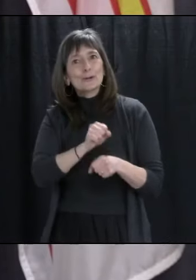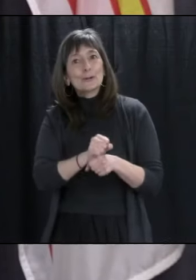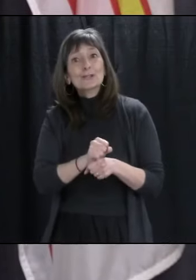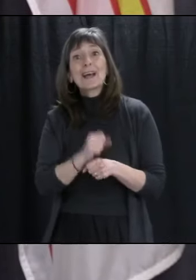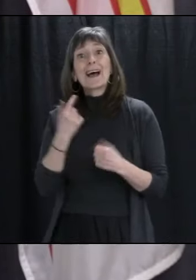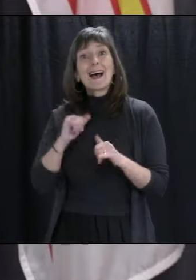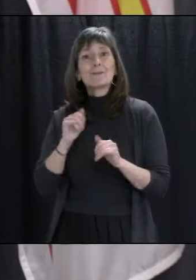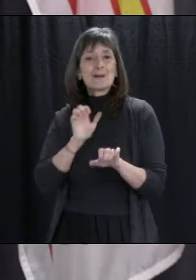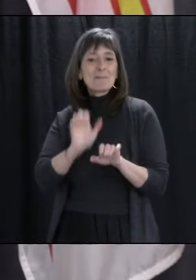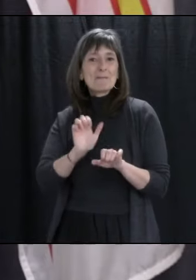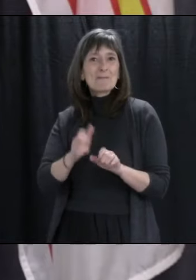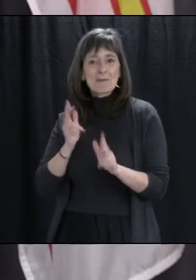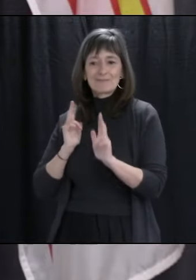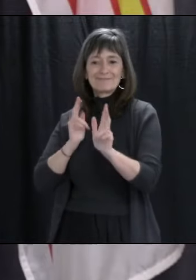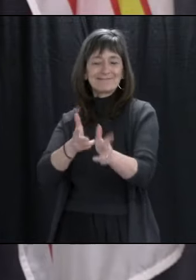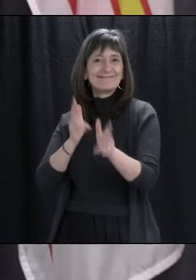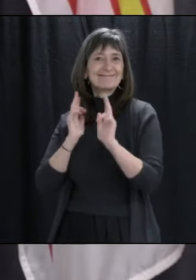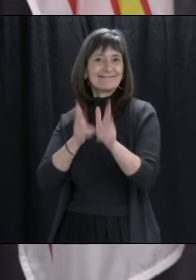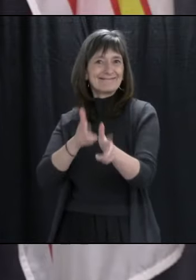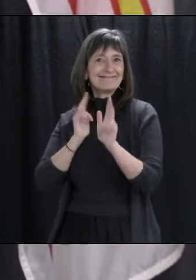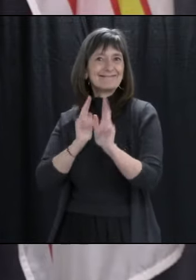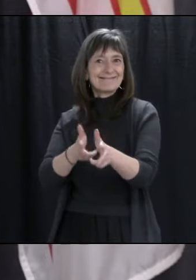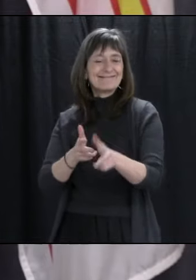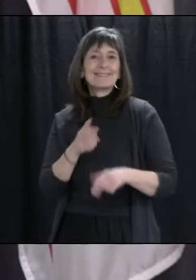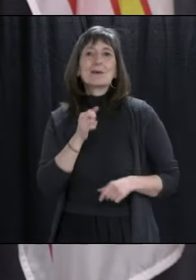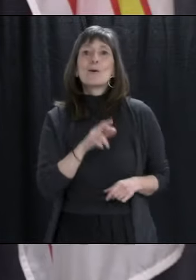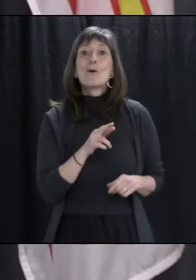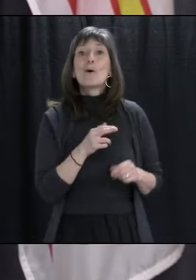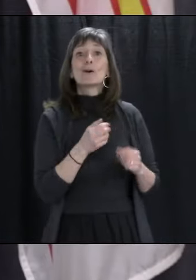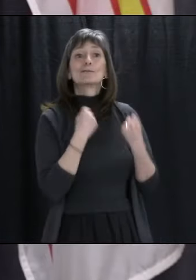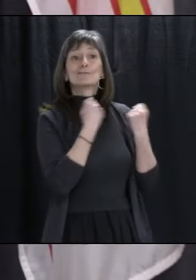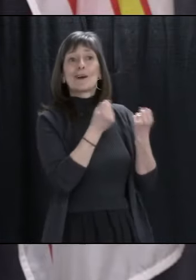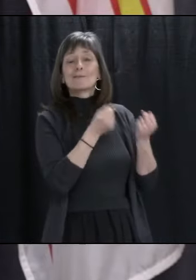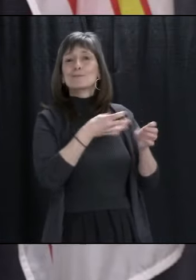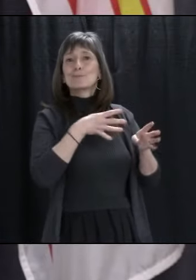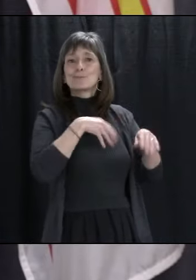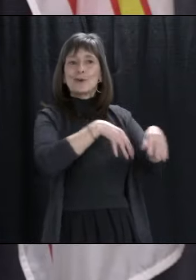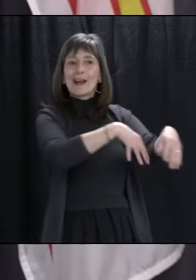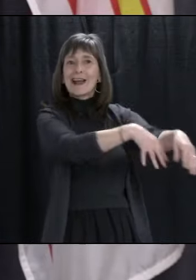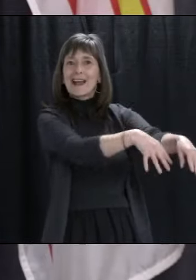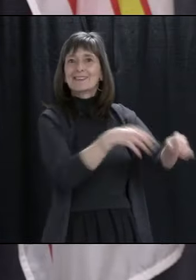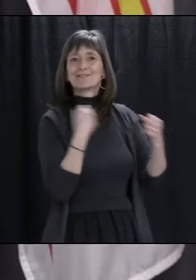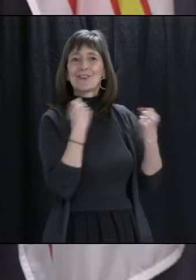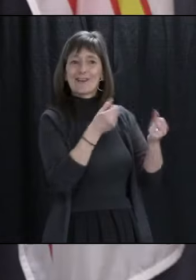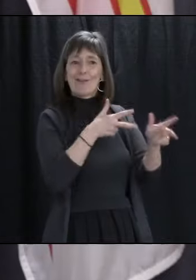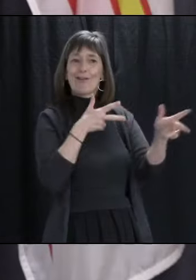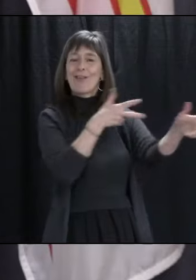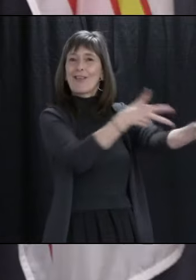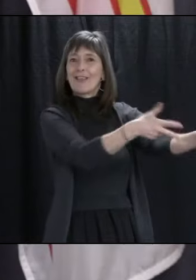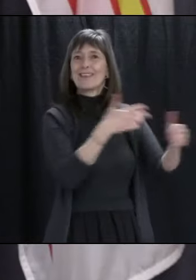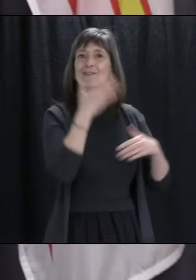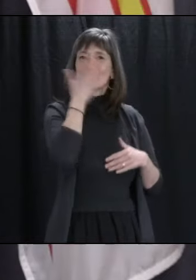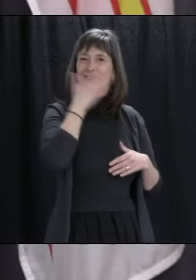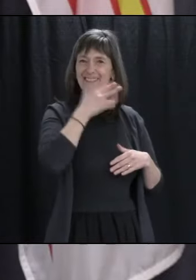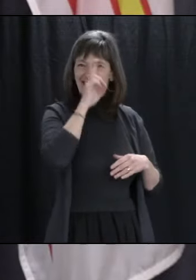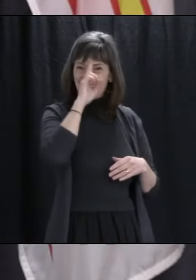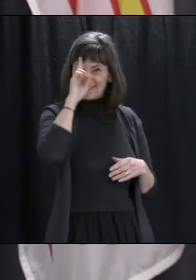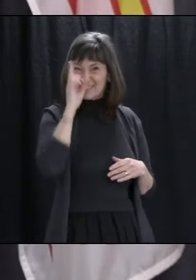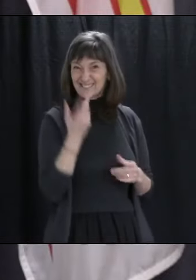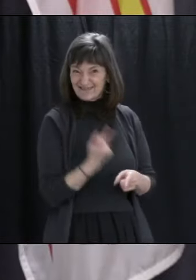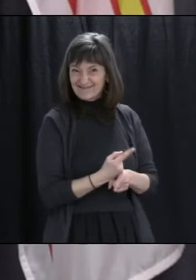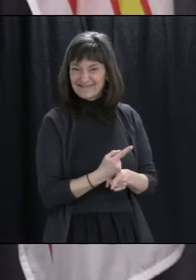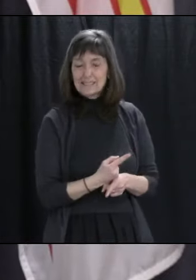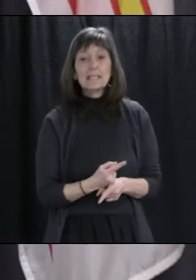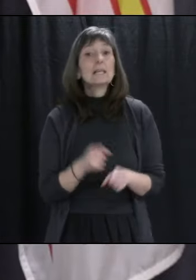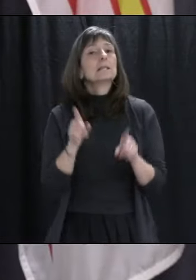their solidarity in support of our province's healthcare workers with drive-by parades. People have also adopted a similar